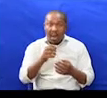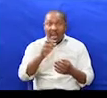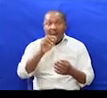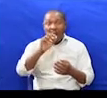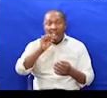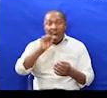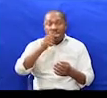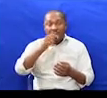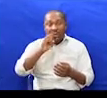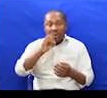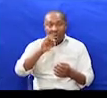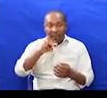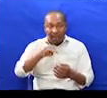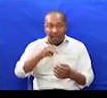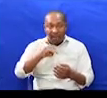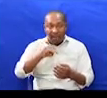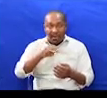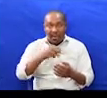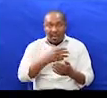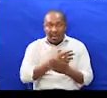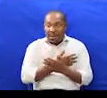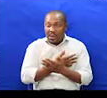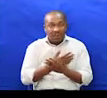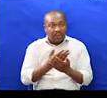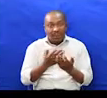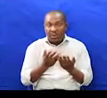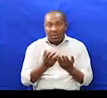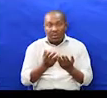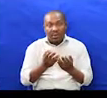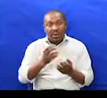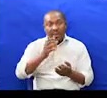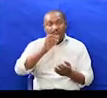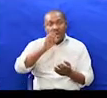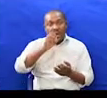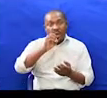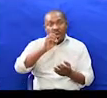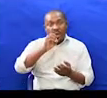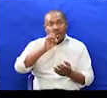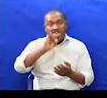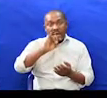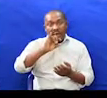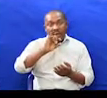indivisible. When we say indivisible, what we mean? You can't break down.